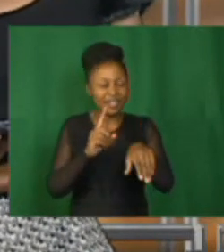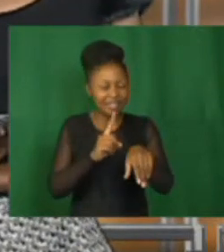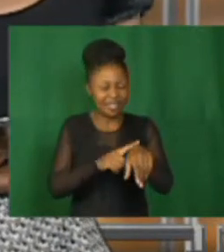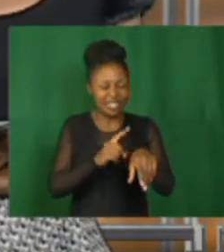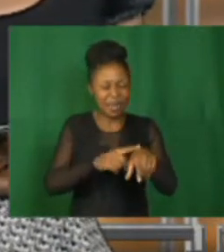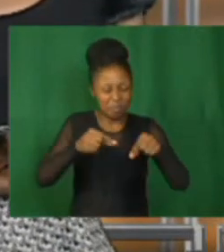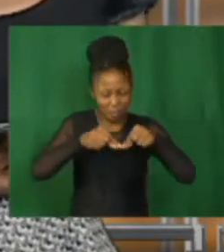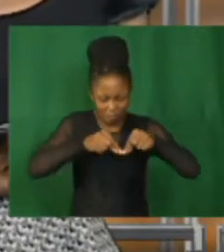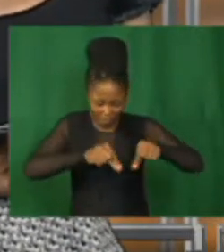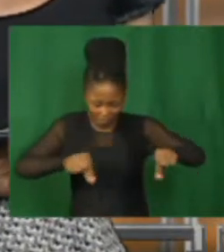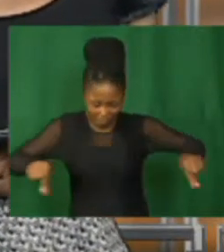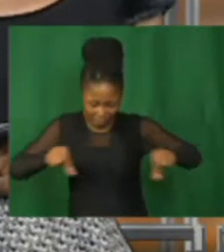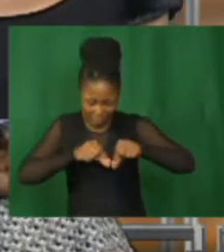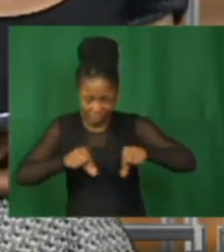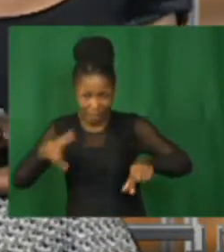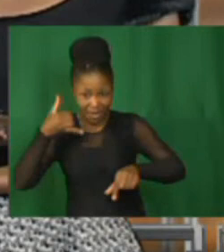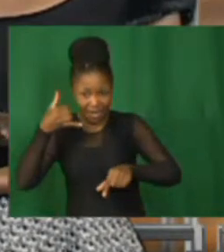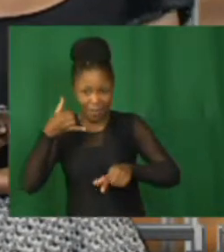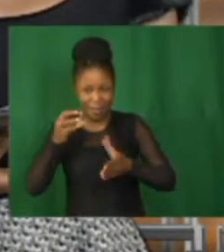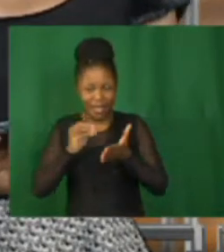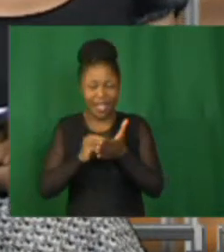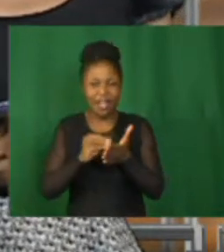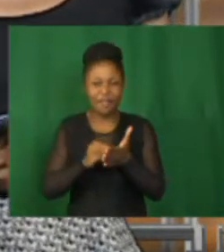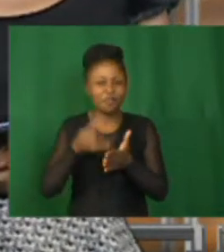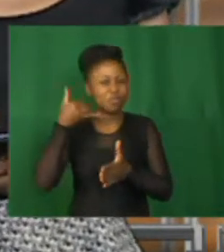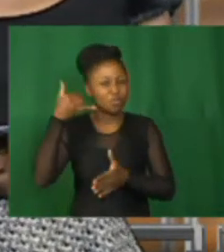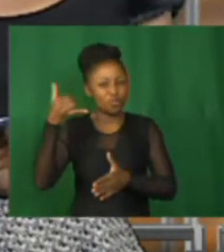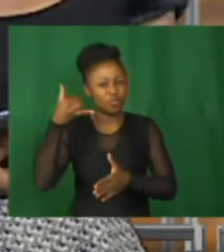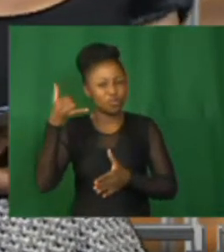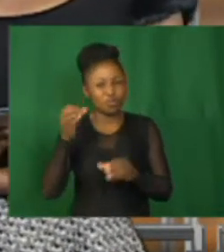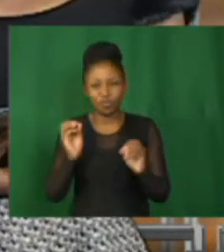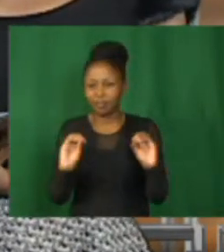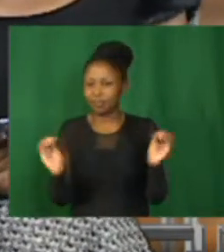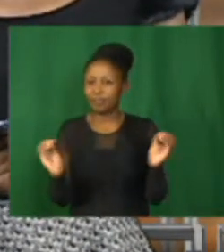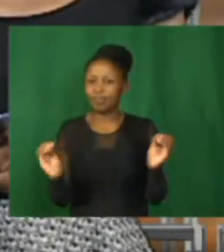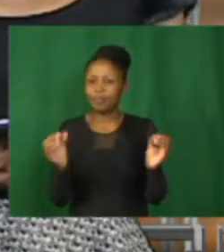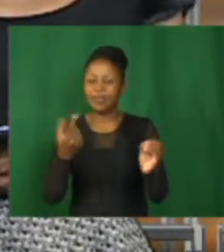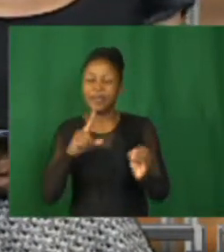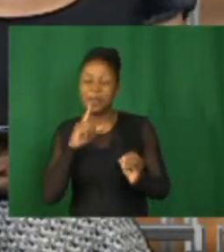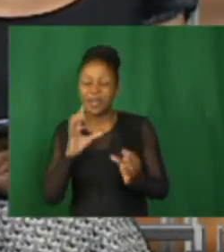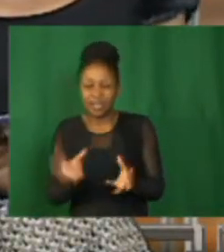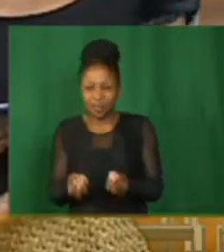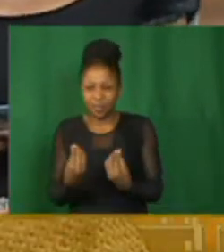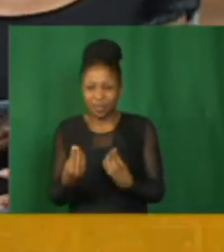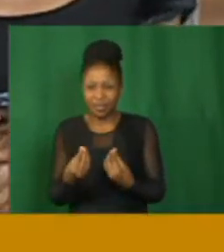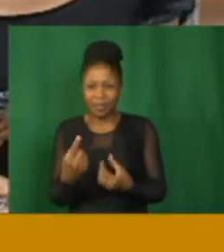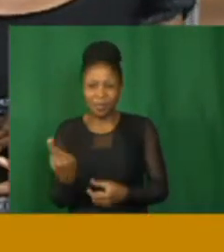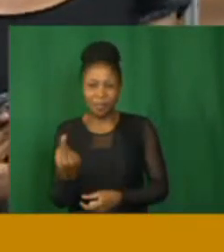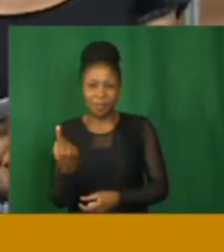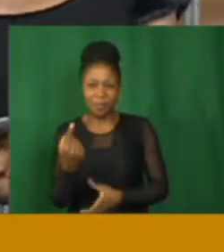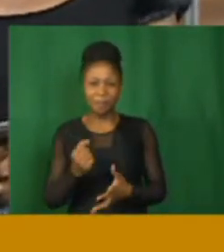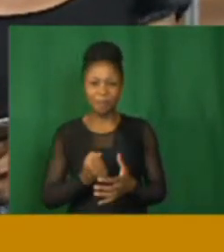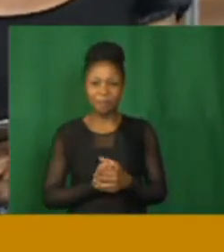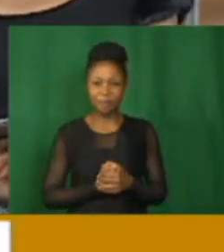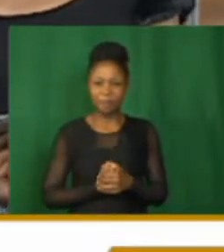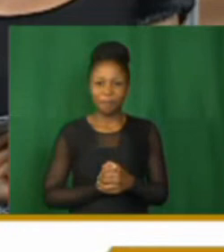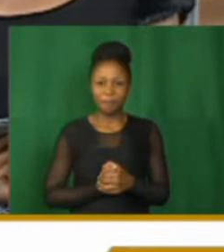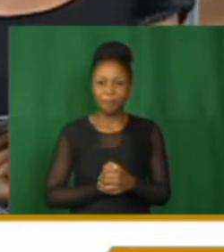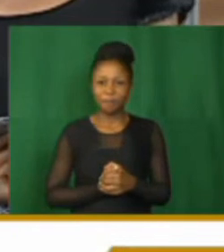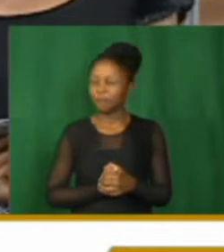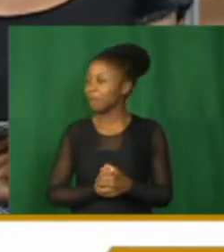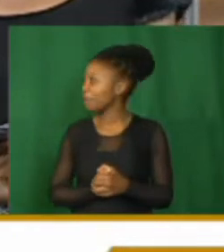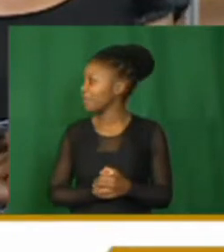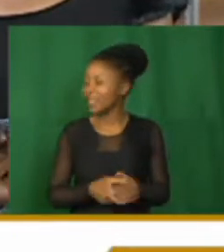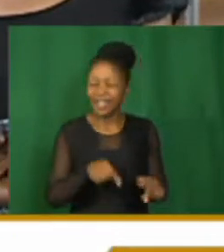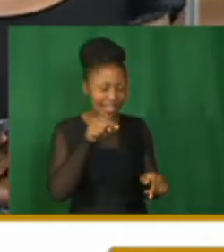time during the lessons. Yeah. So Nogwazi, please tell the viewers about the channel is collaboration with Eswatini. Actually,